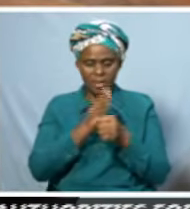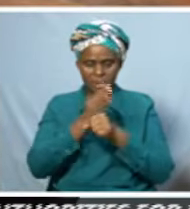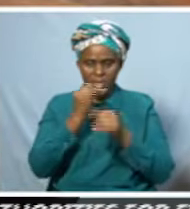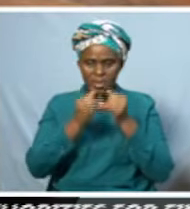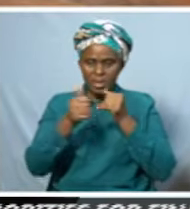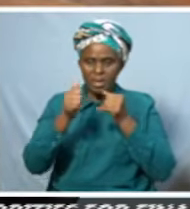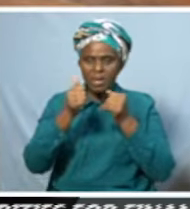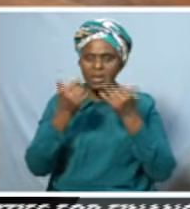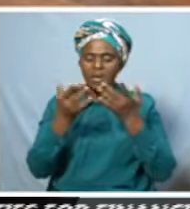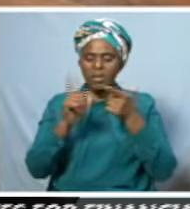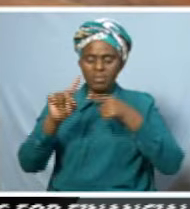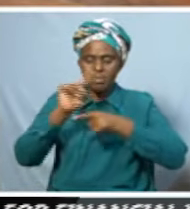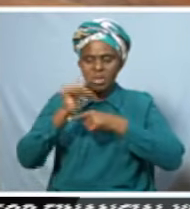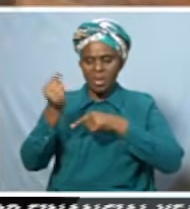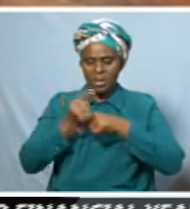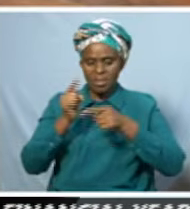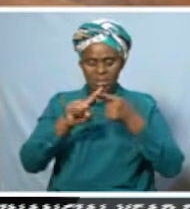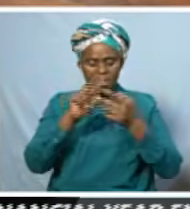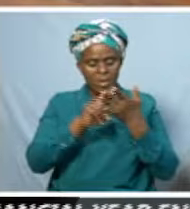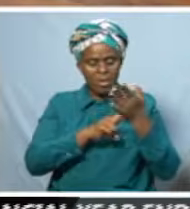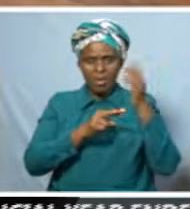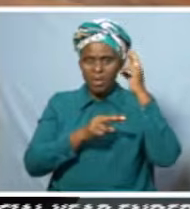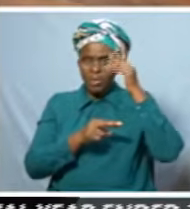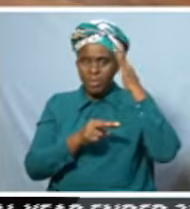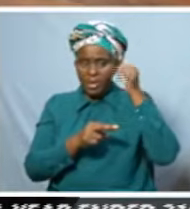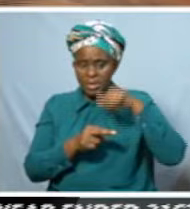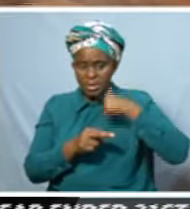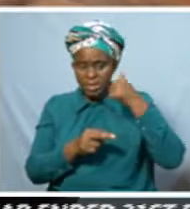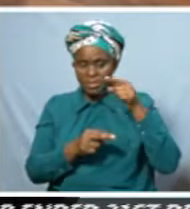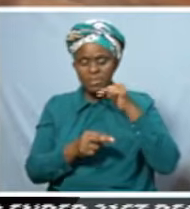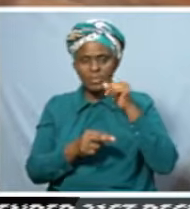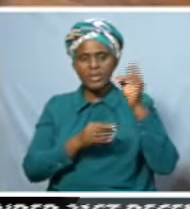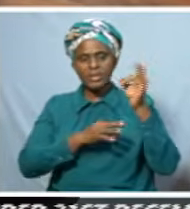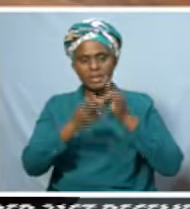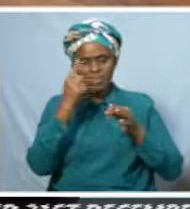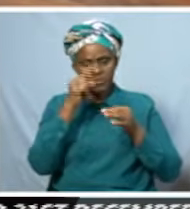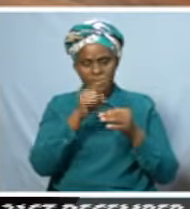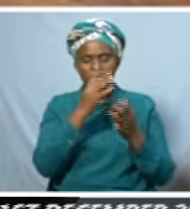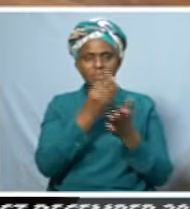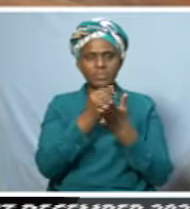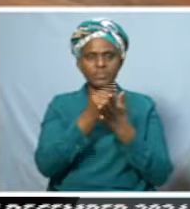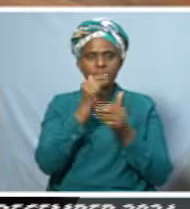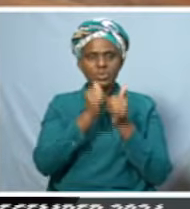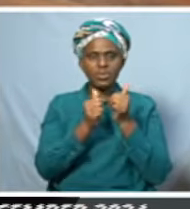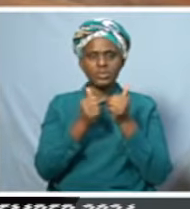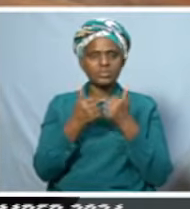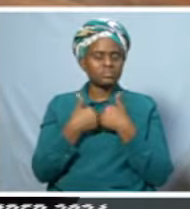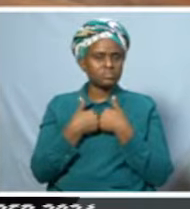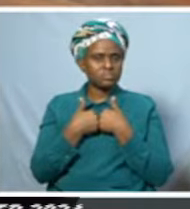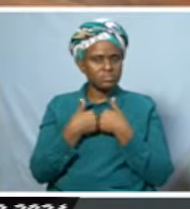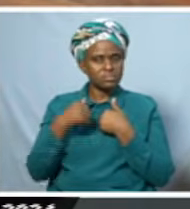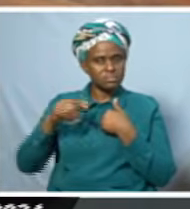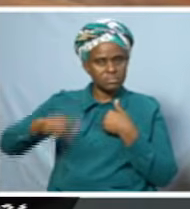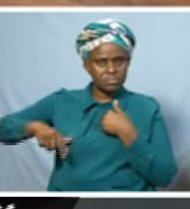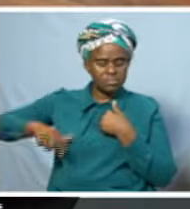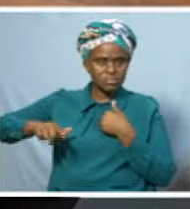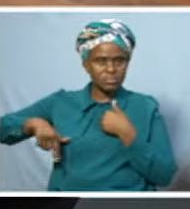you come today to this committee and report the reason we couldn't account for that revenue, it was due to